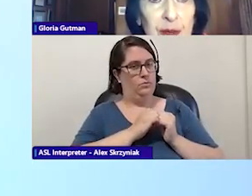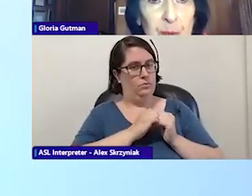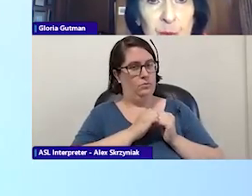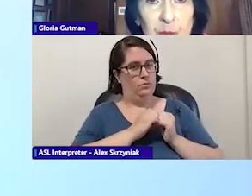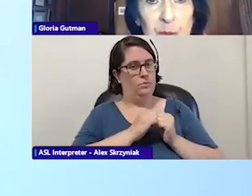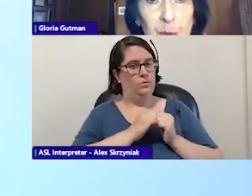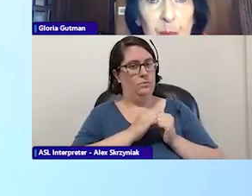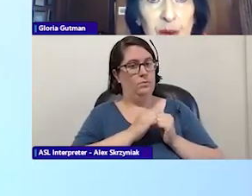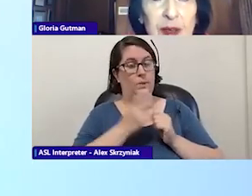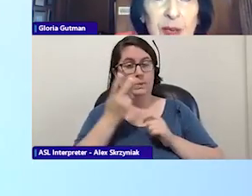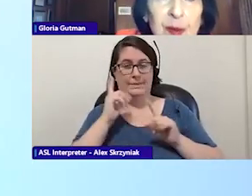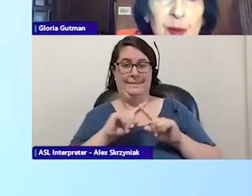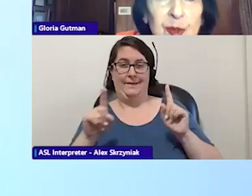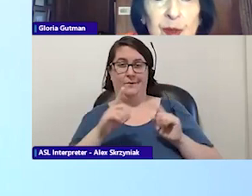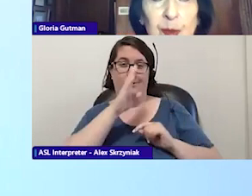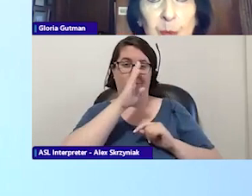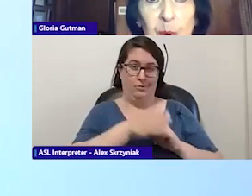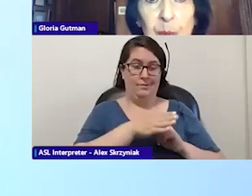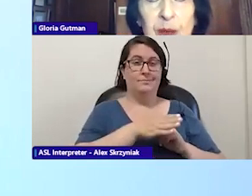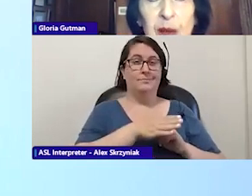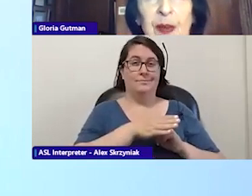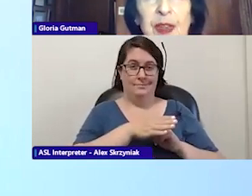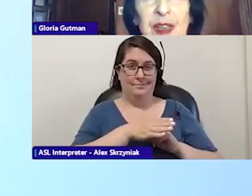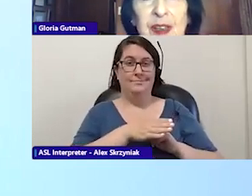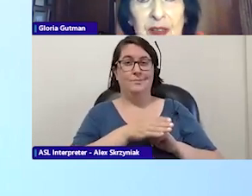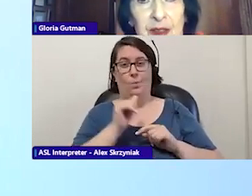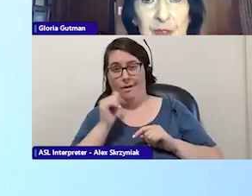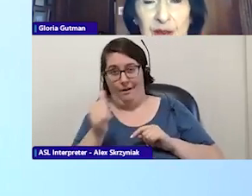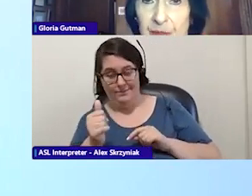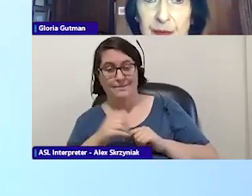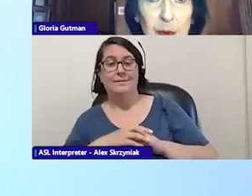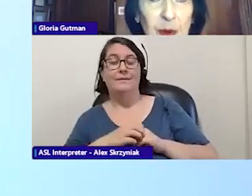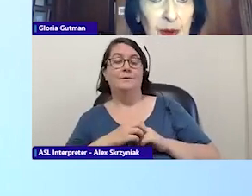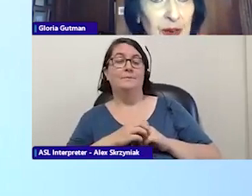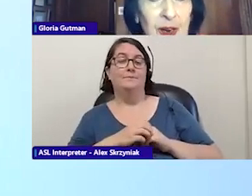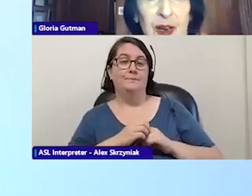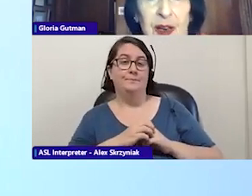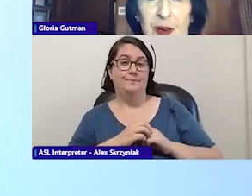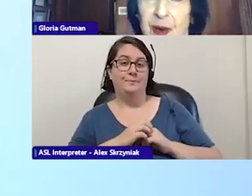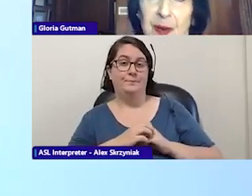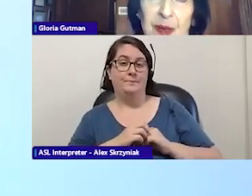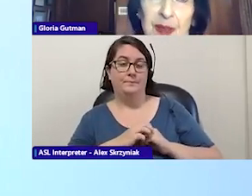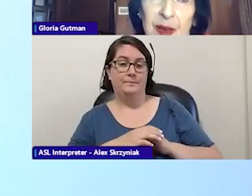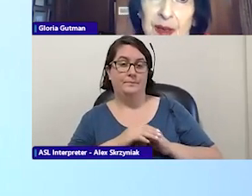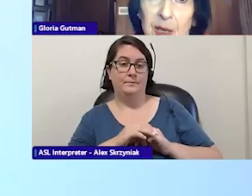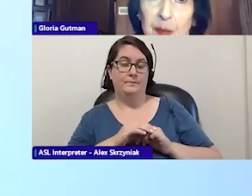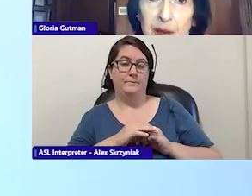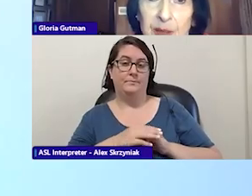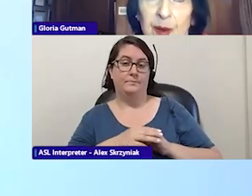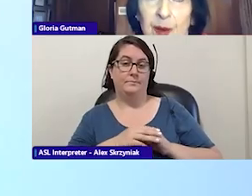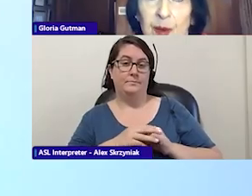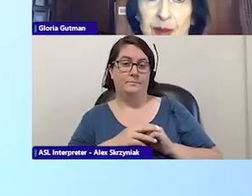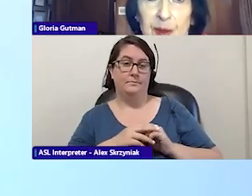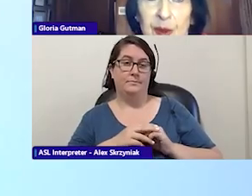for heterosexual men, heterosexual women, than it is for our gay